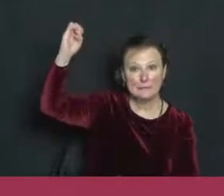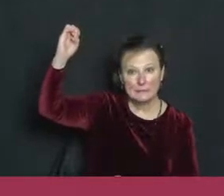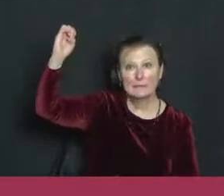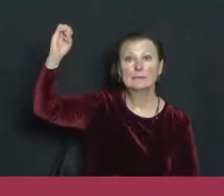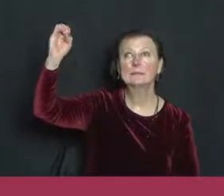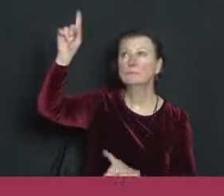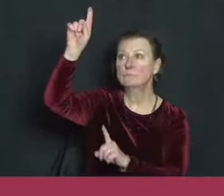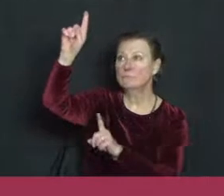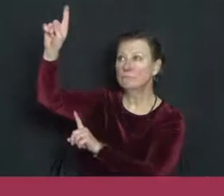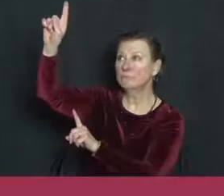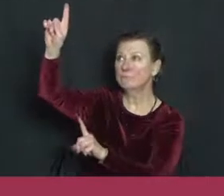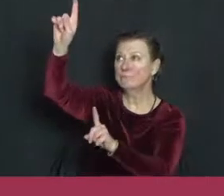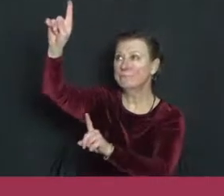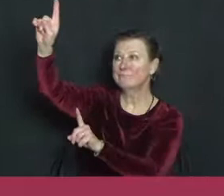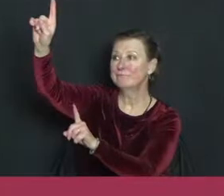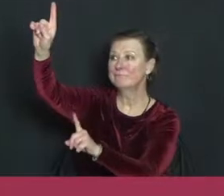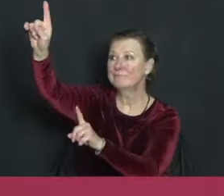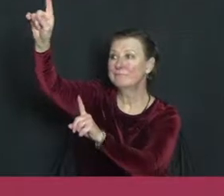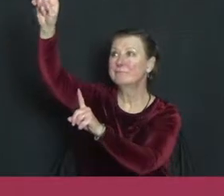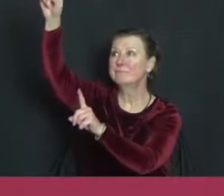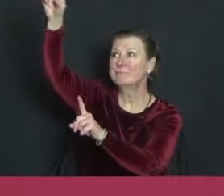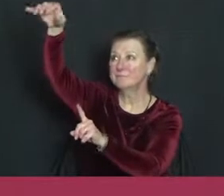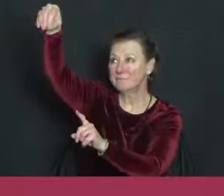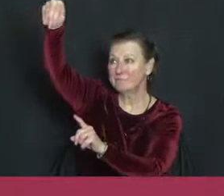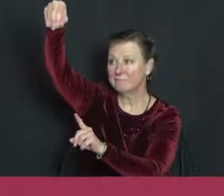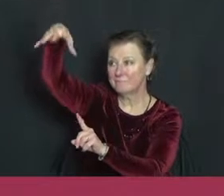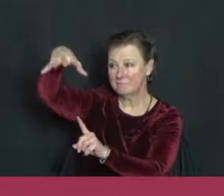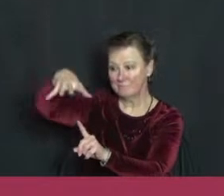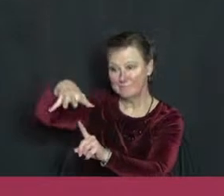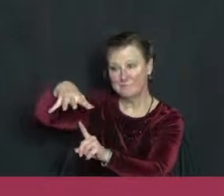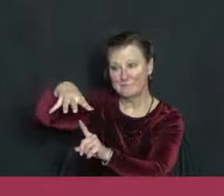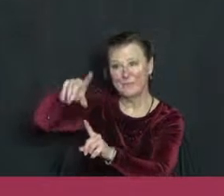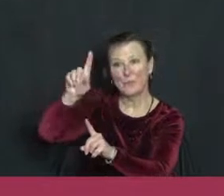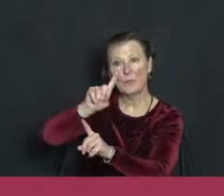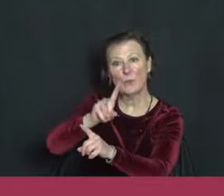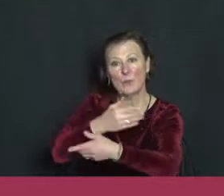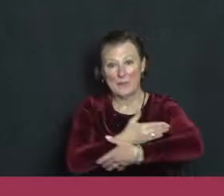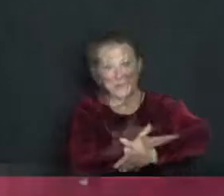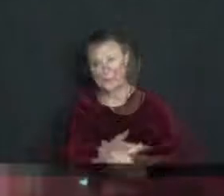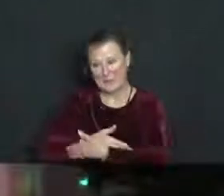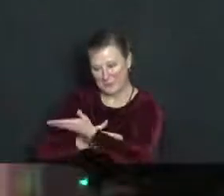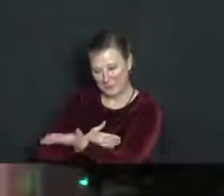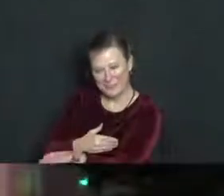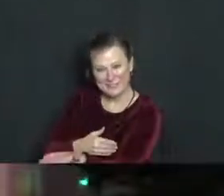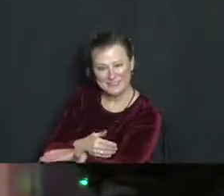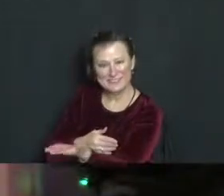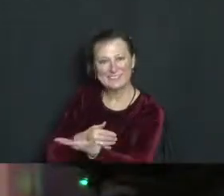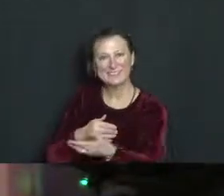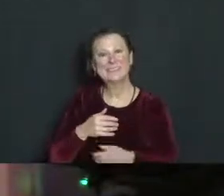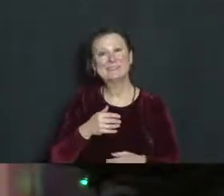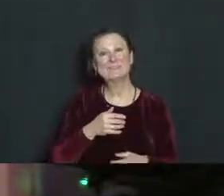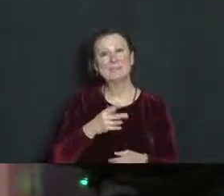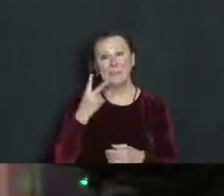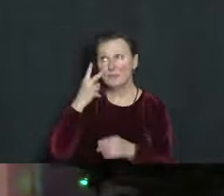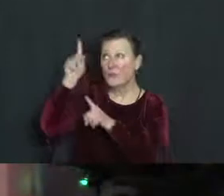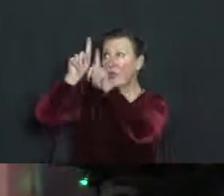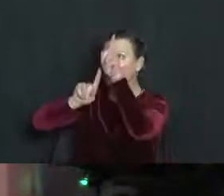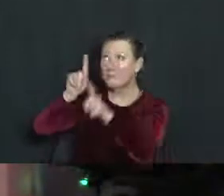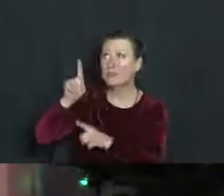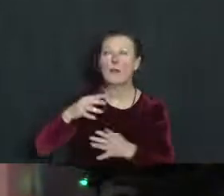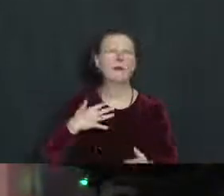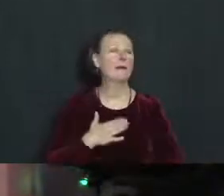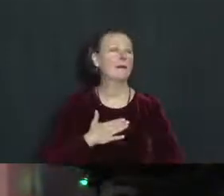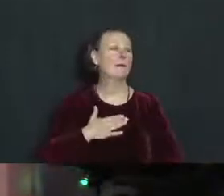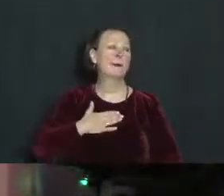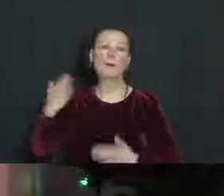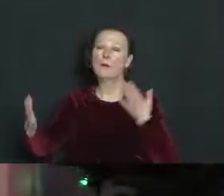went before them, till it came to rest over the place where the child was. When they saw the star, they